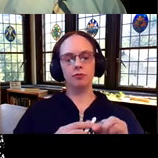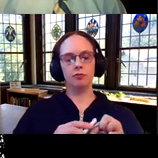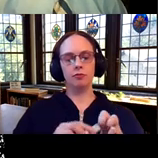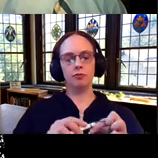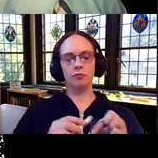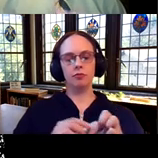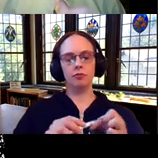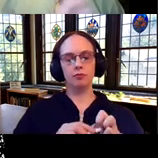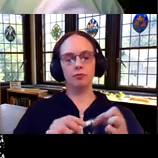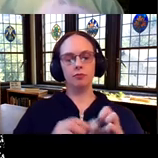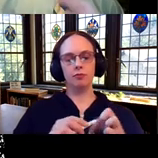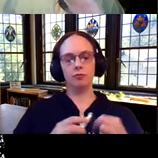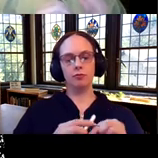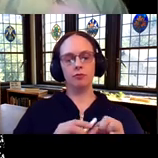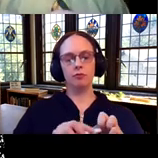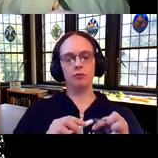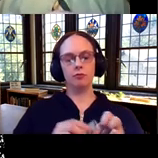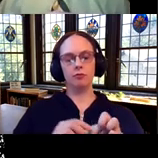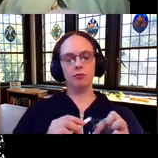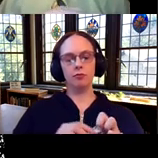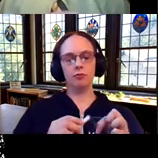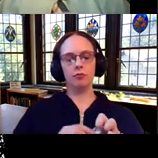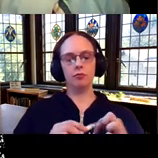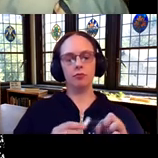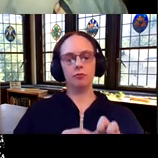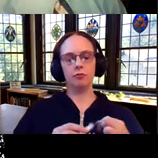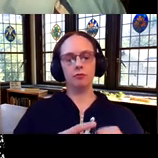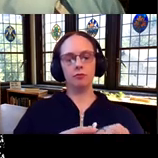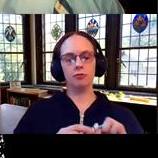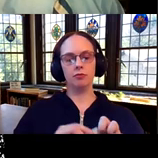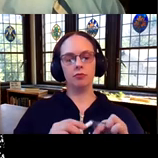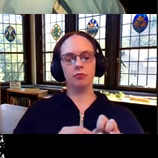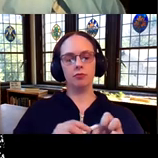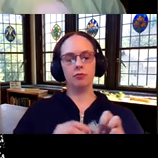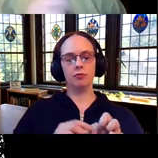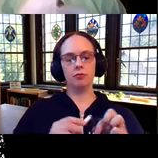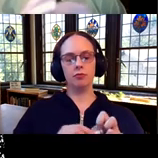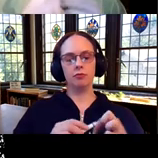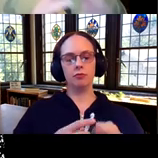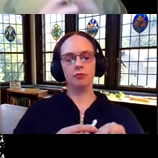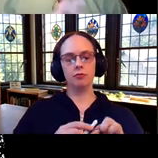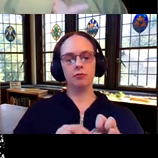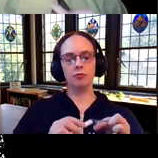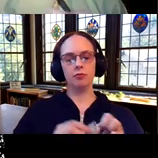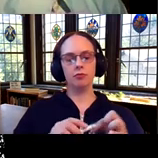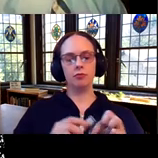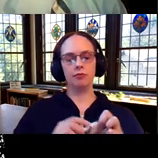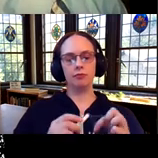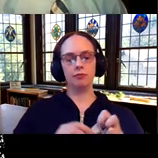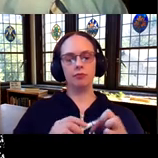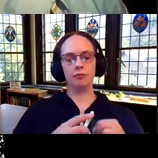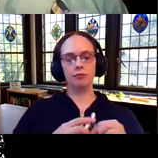way through the eponymous Lockport. And while they did,